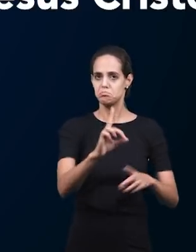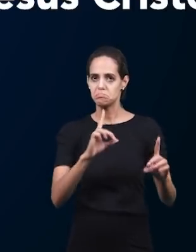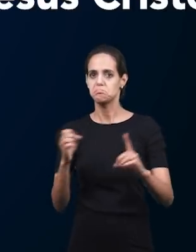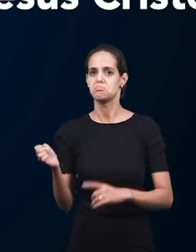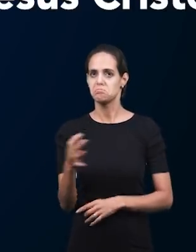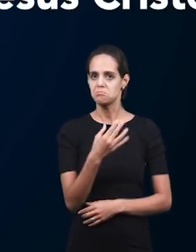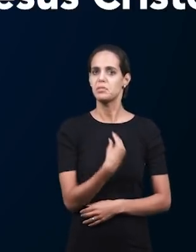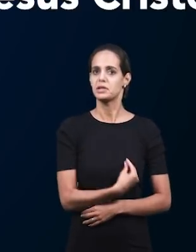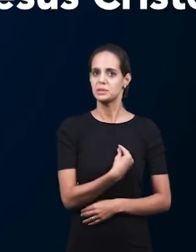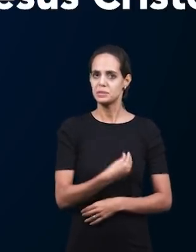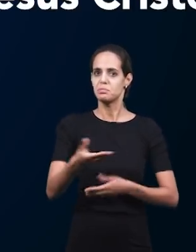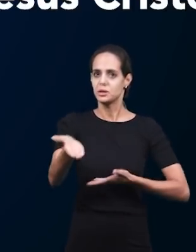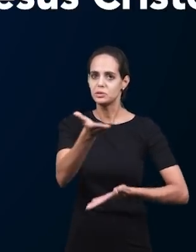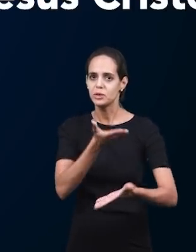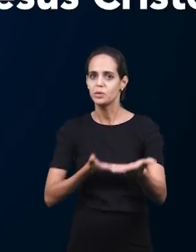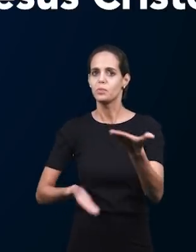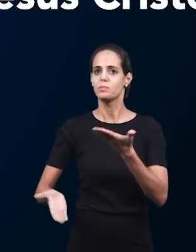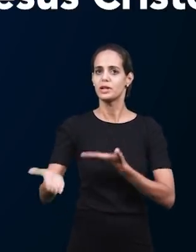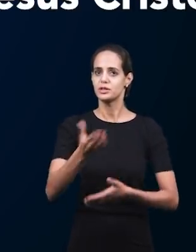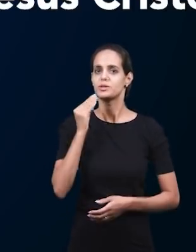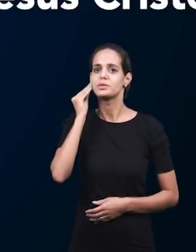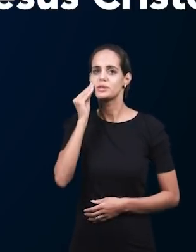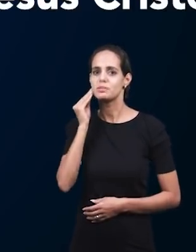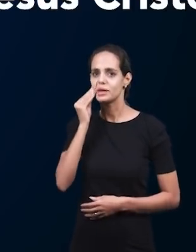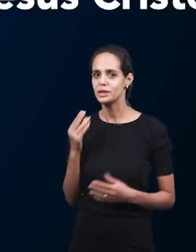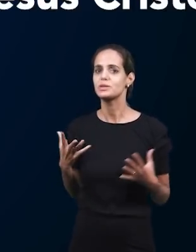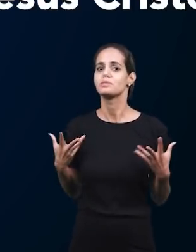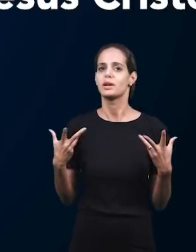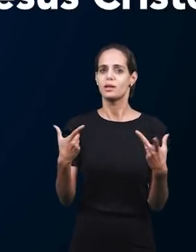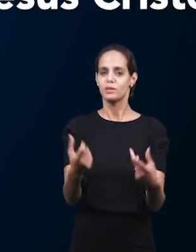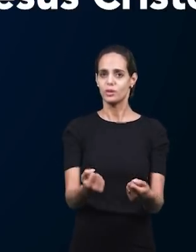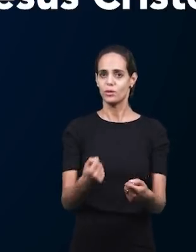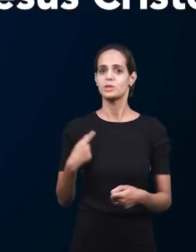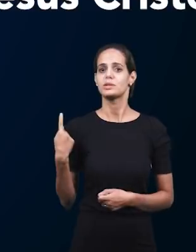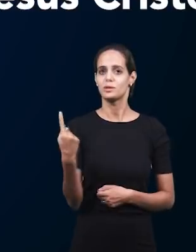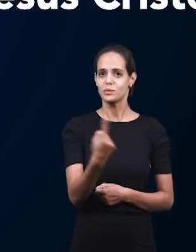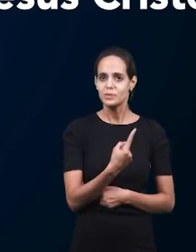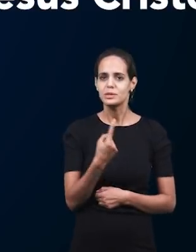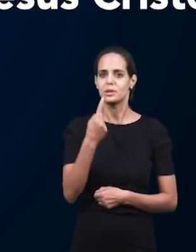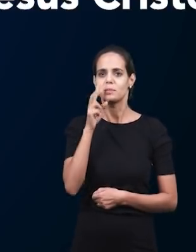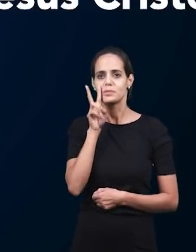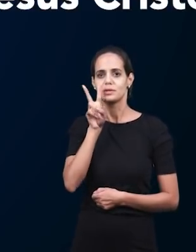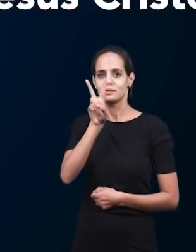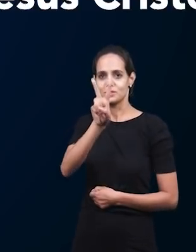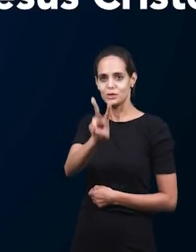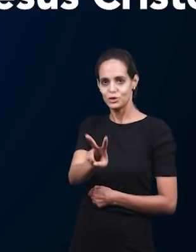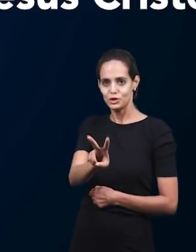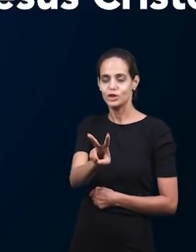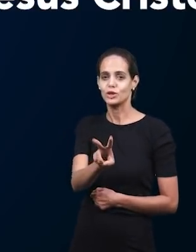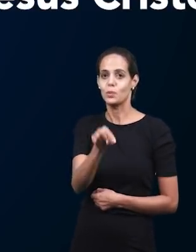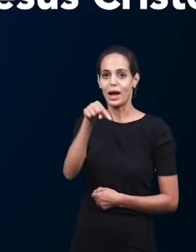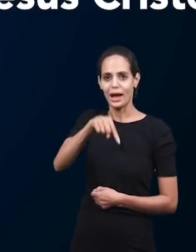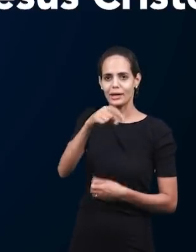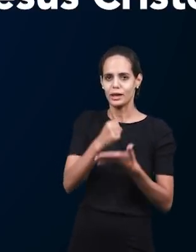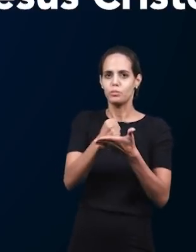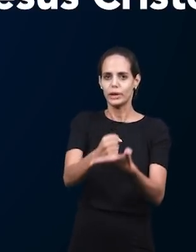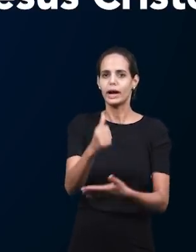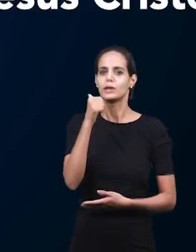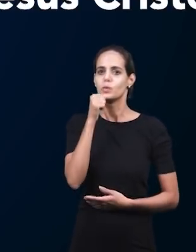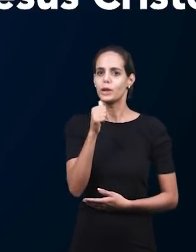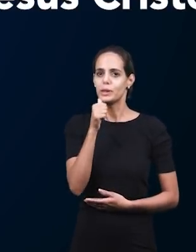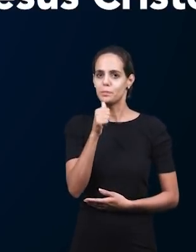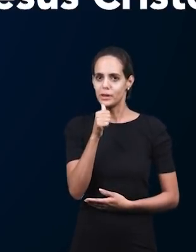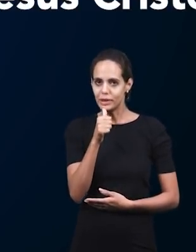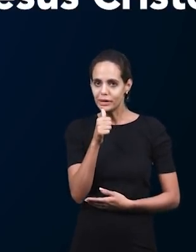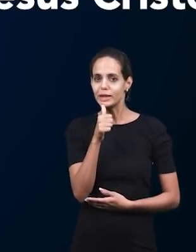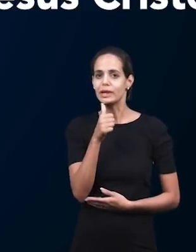participating, are sharing wonderful experiences. We had a sister that lately got back to us and she said the following,